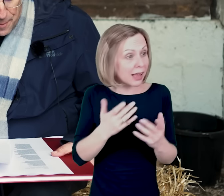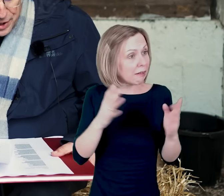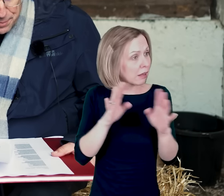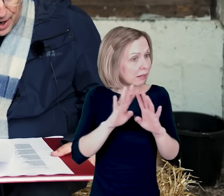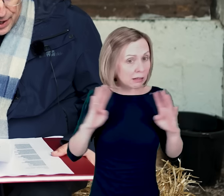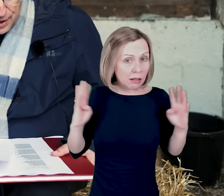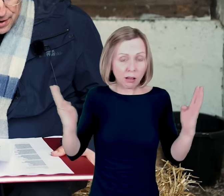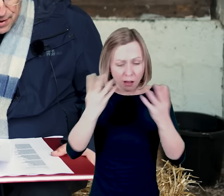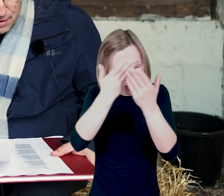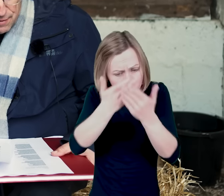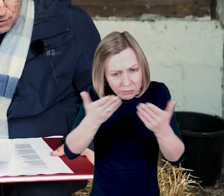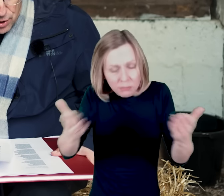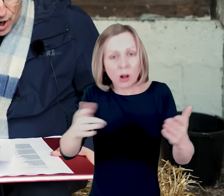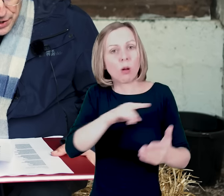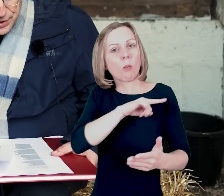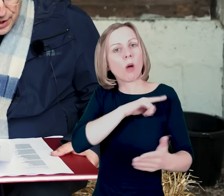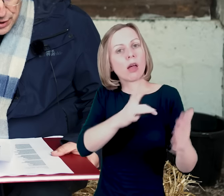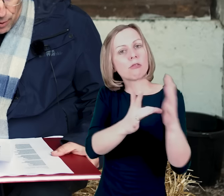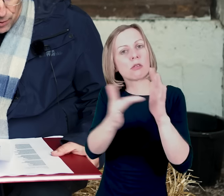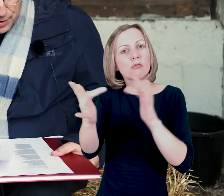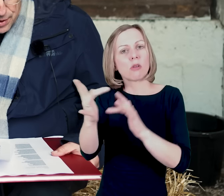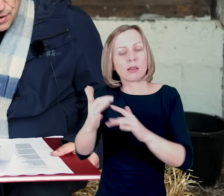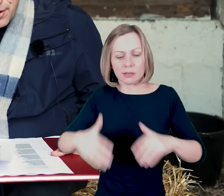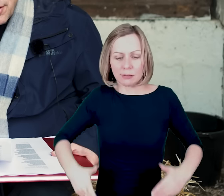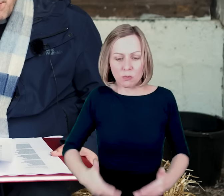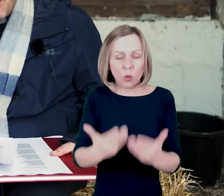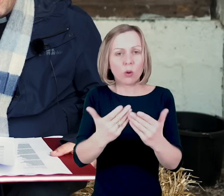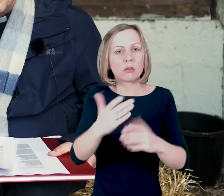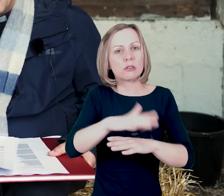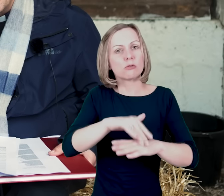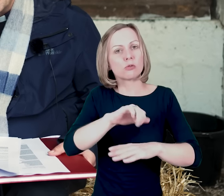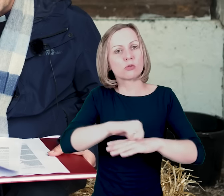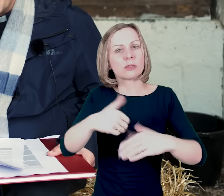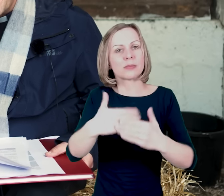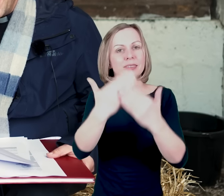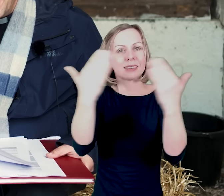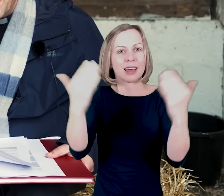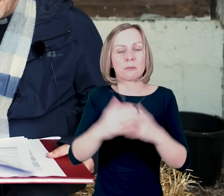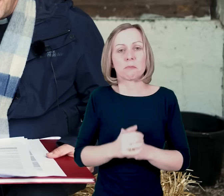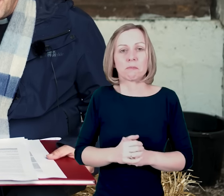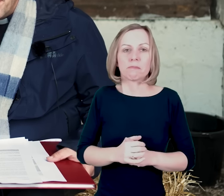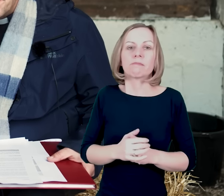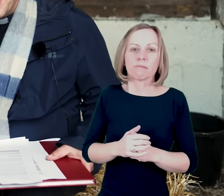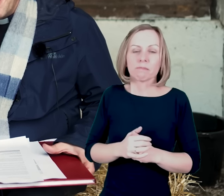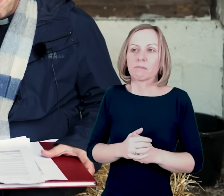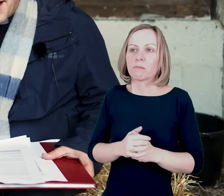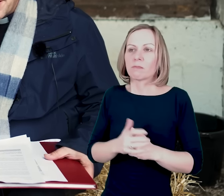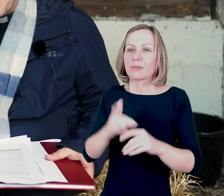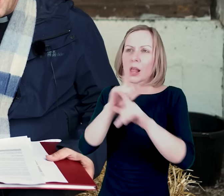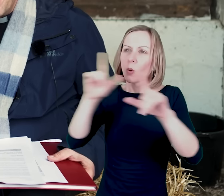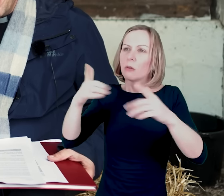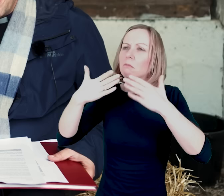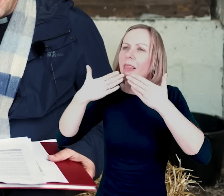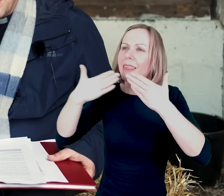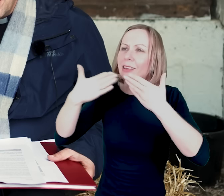your homage pay, for Christ is born, born on Christmas Day. Lord, we give thanks